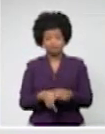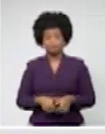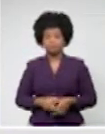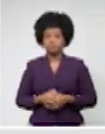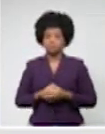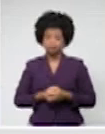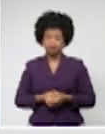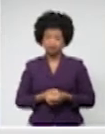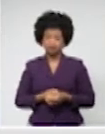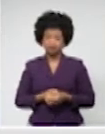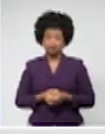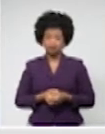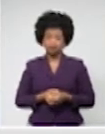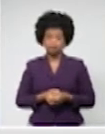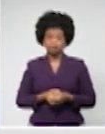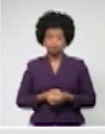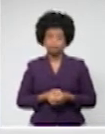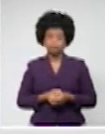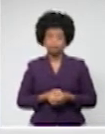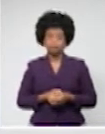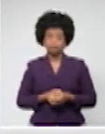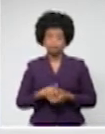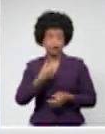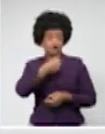145,424 were diagnosed with the disease.